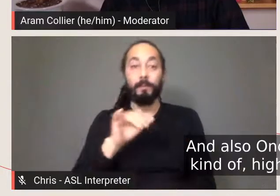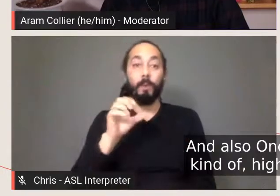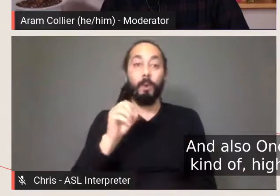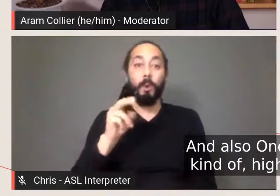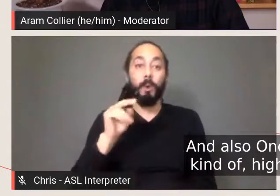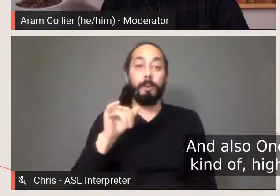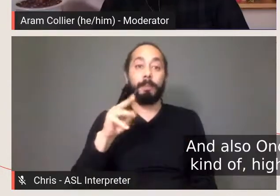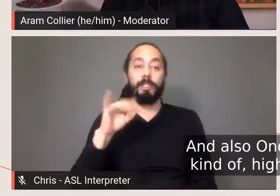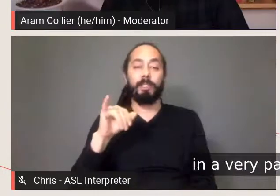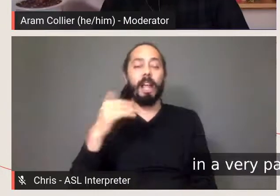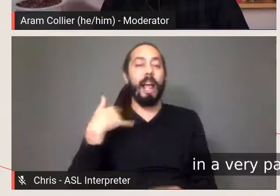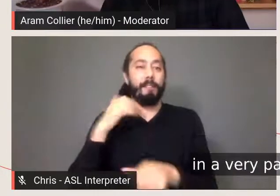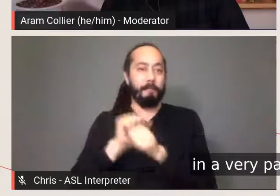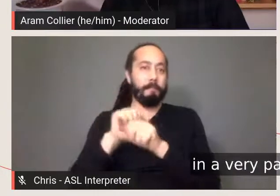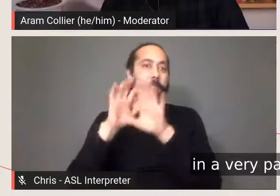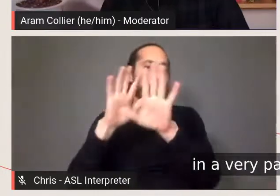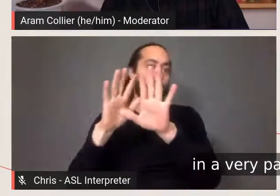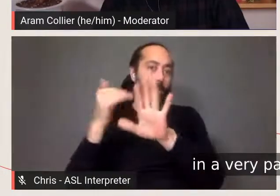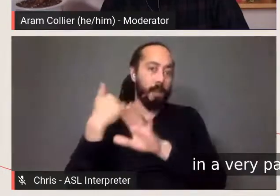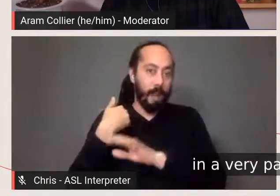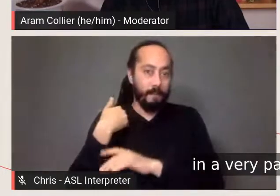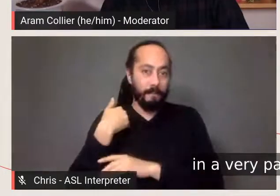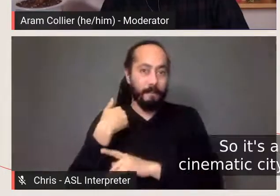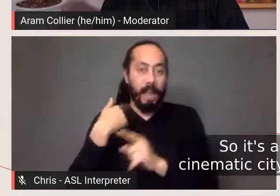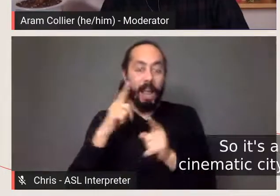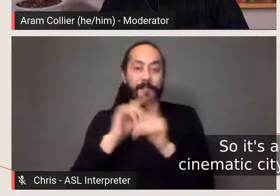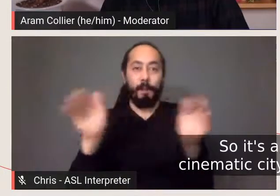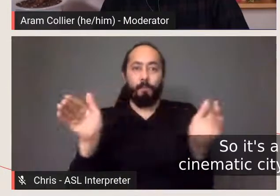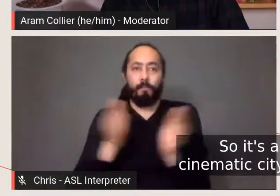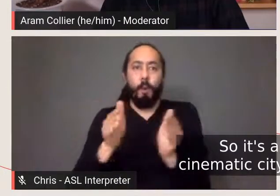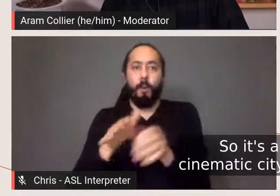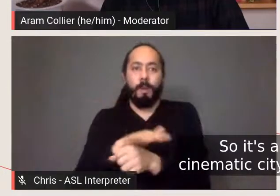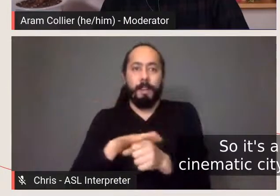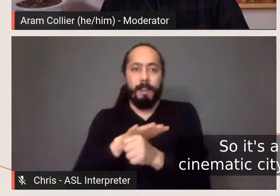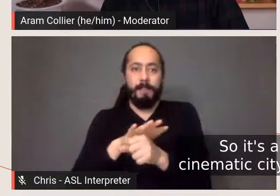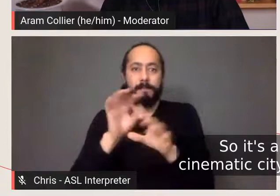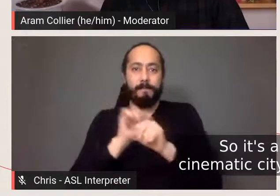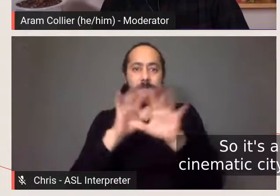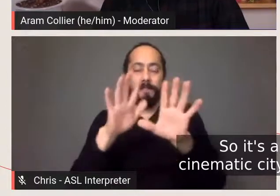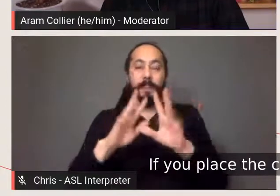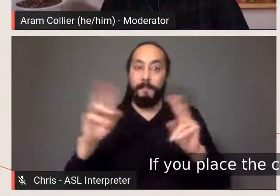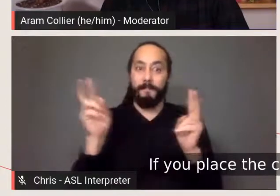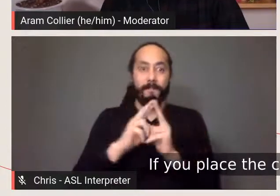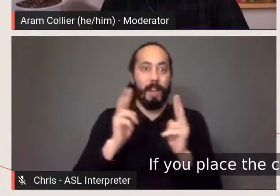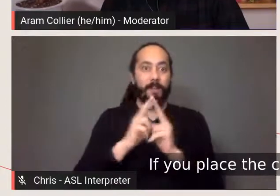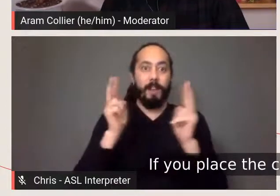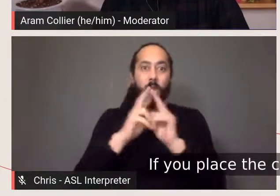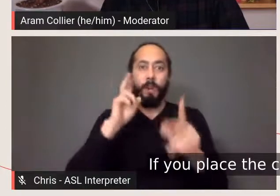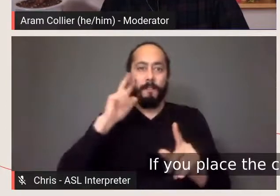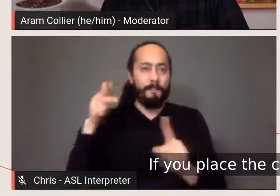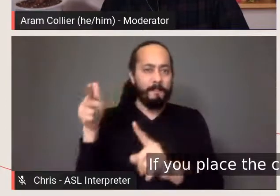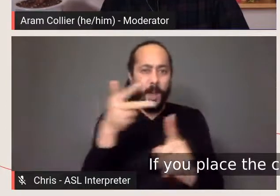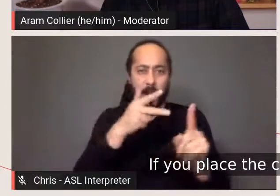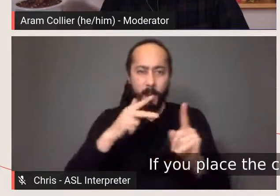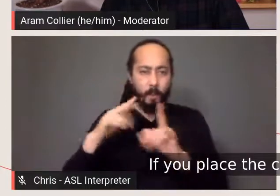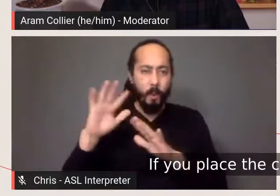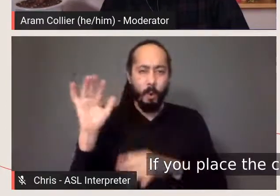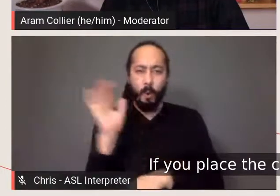high mountains in a very packed space. So it's a very cinematic city, so to speak. If you place a